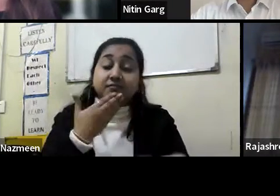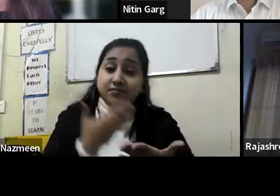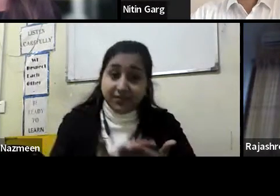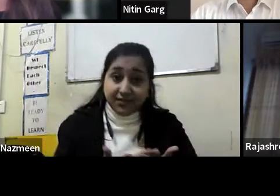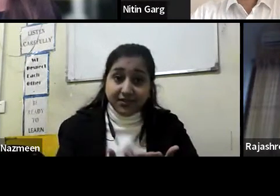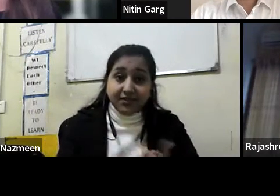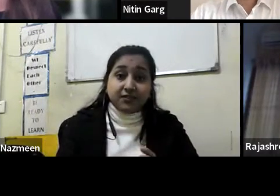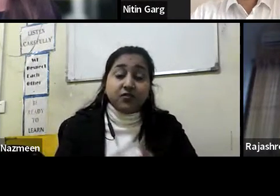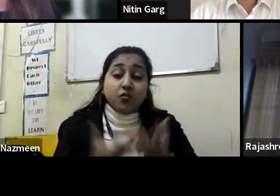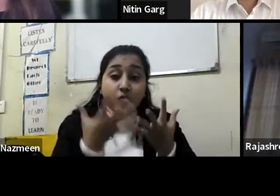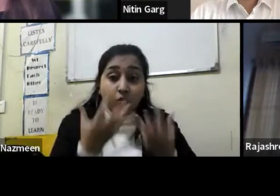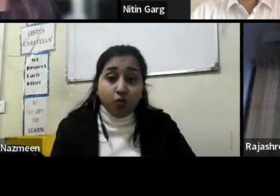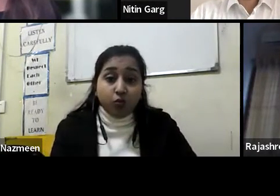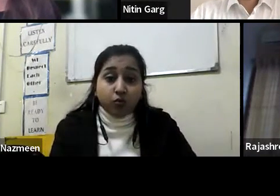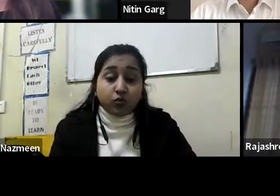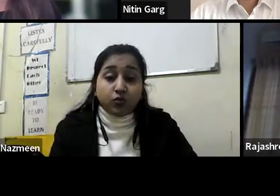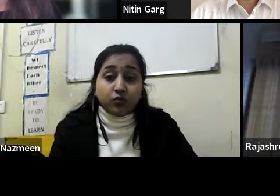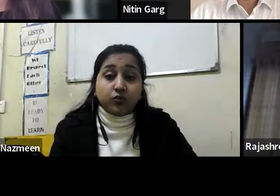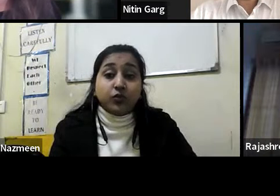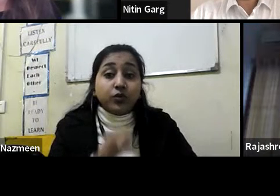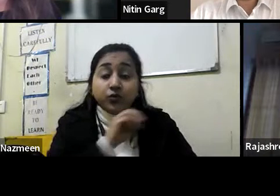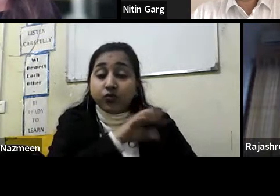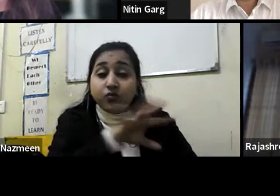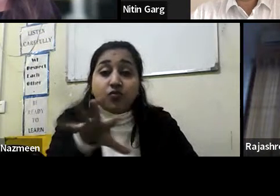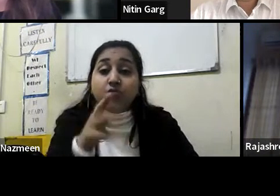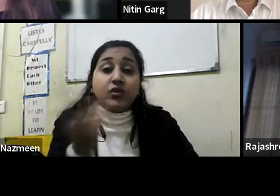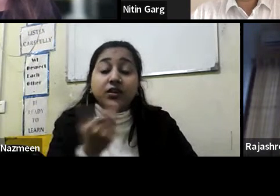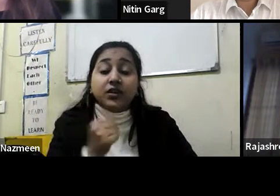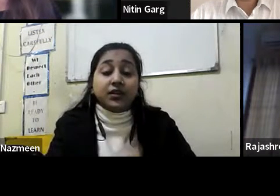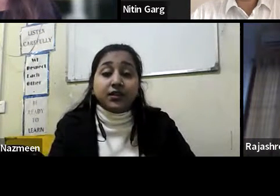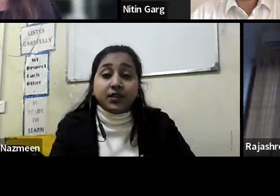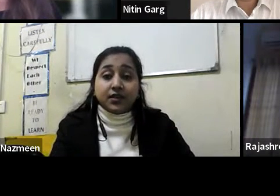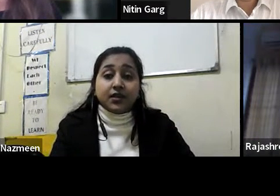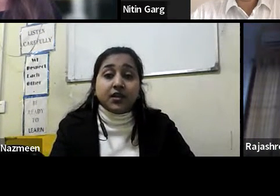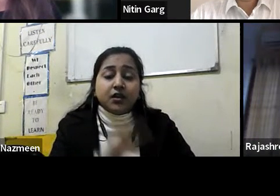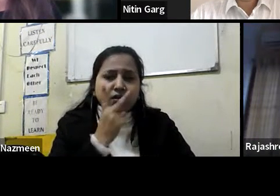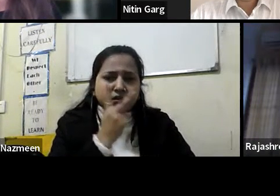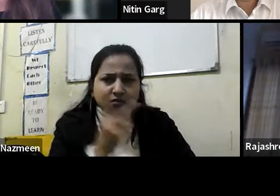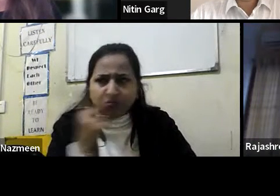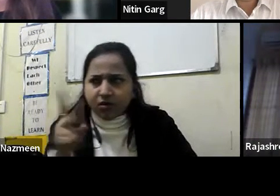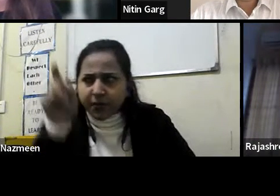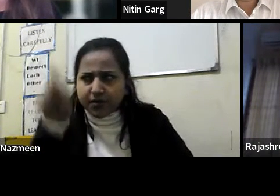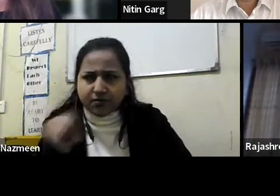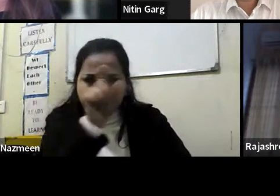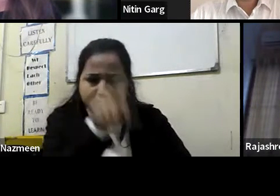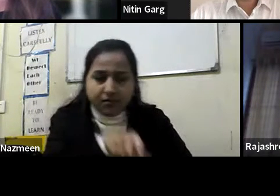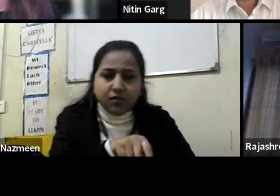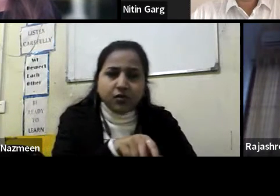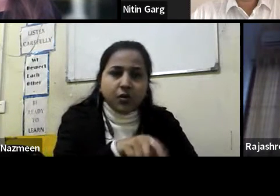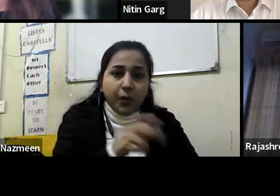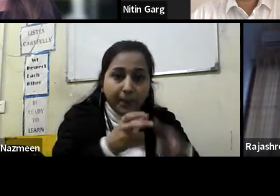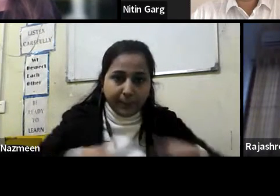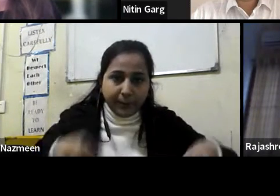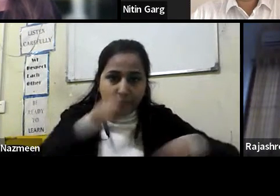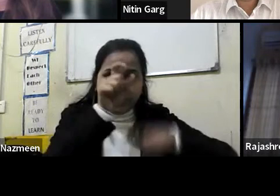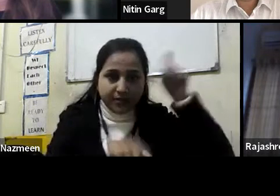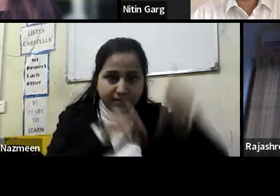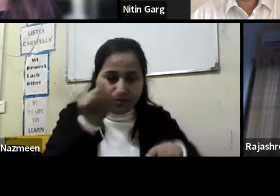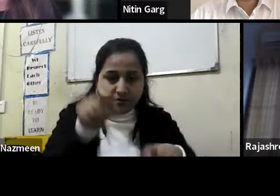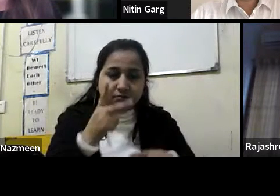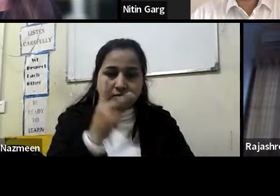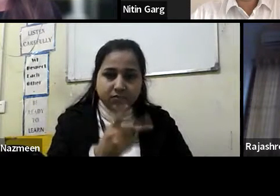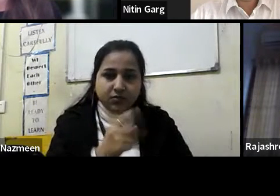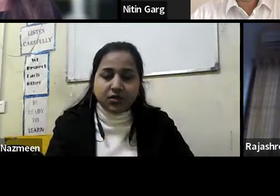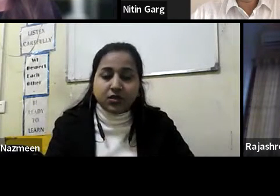I'd just like to also inform the panelists and the viewers that we are in Sarthak